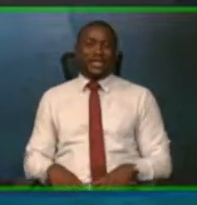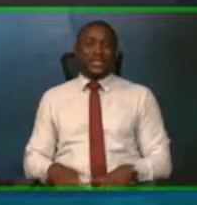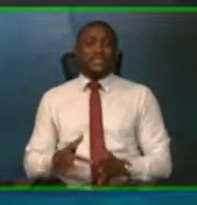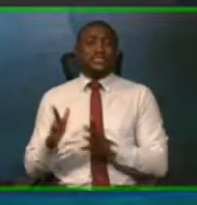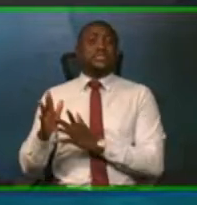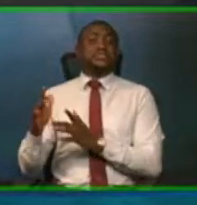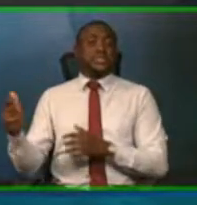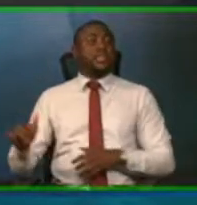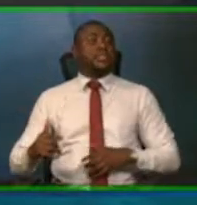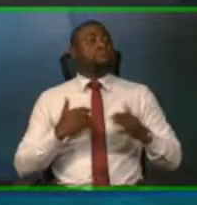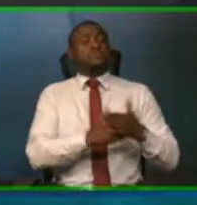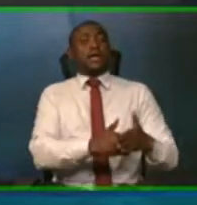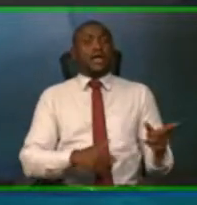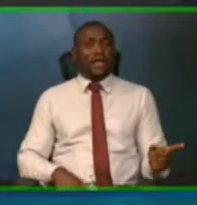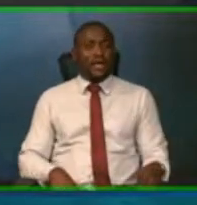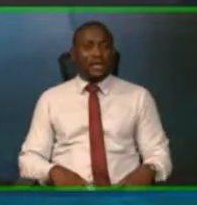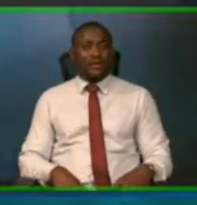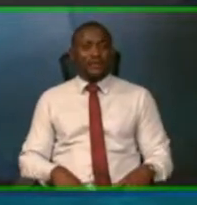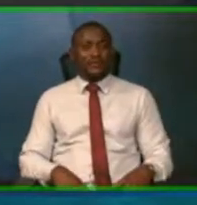him?